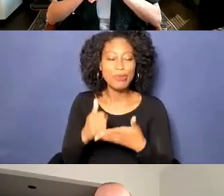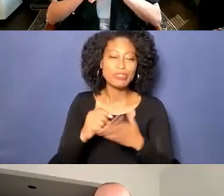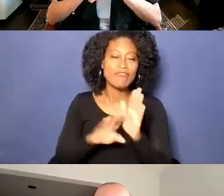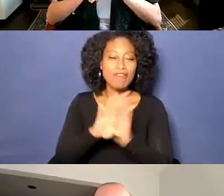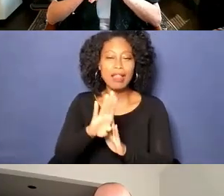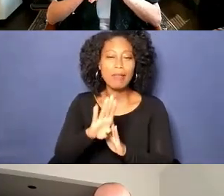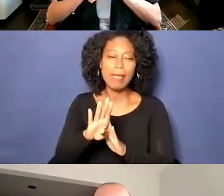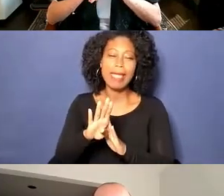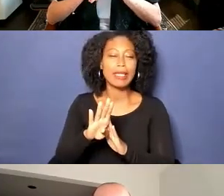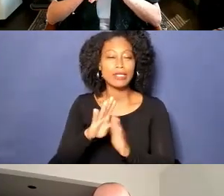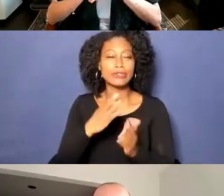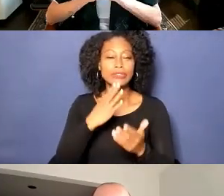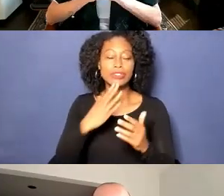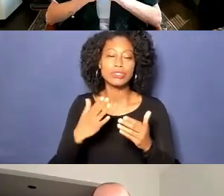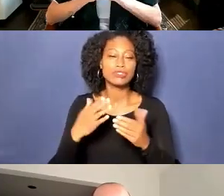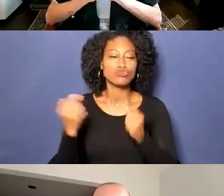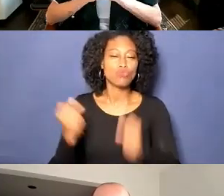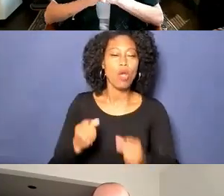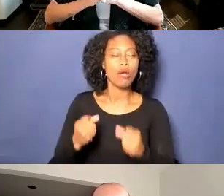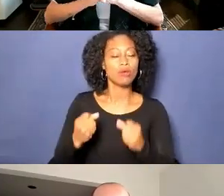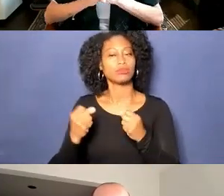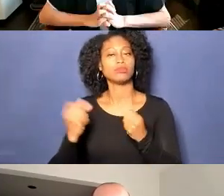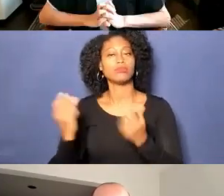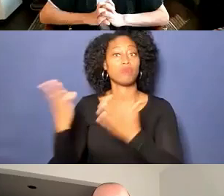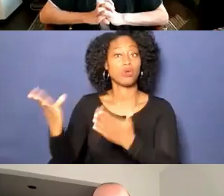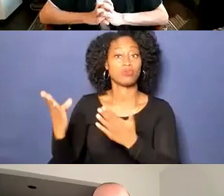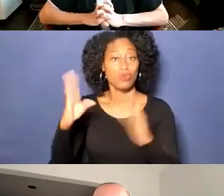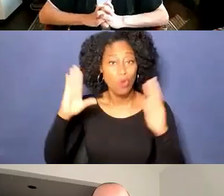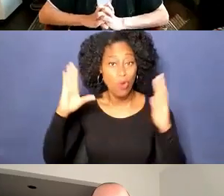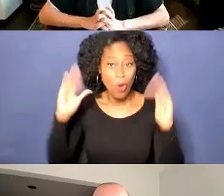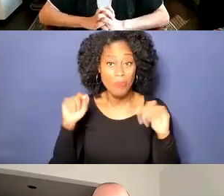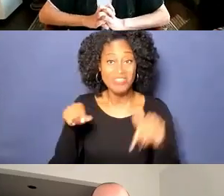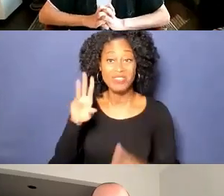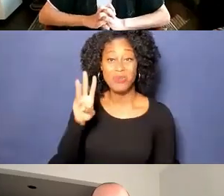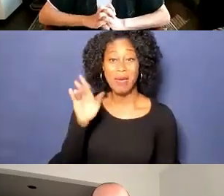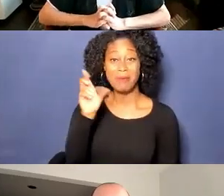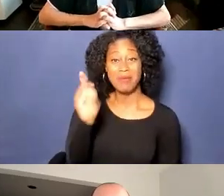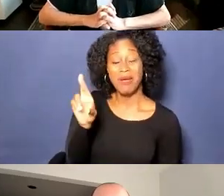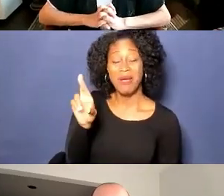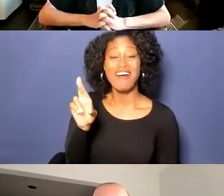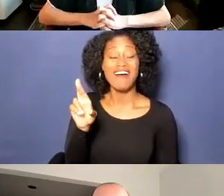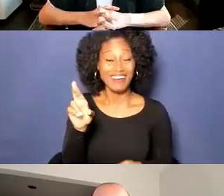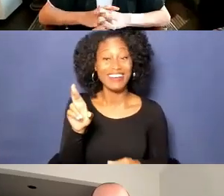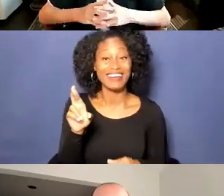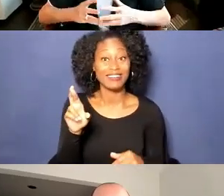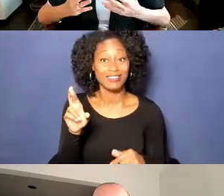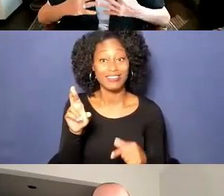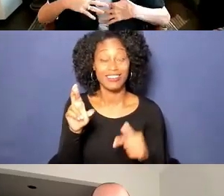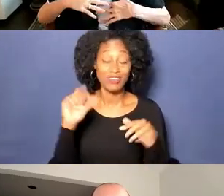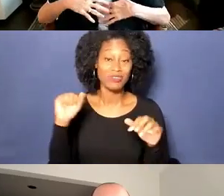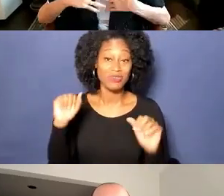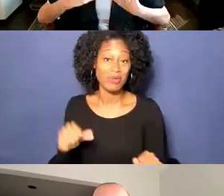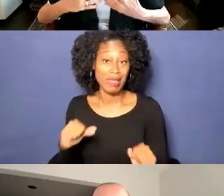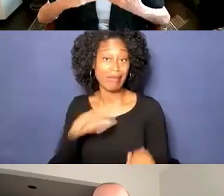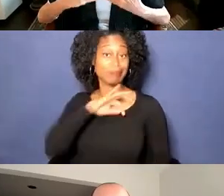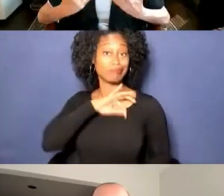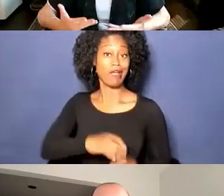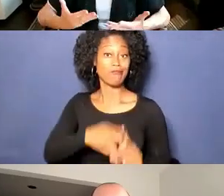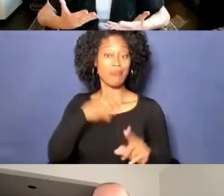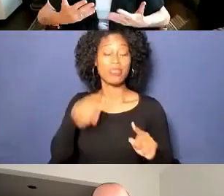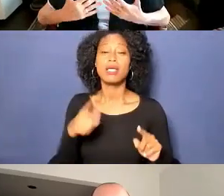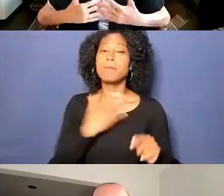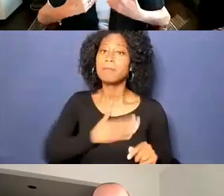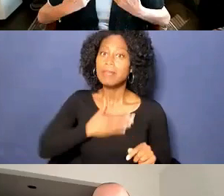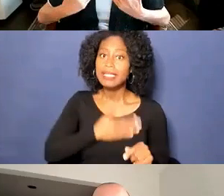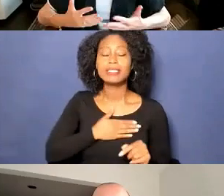hope this webinar has lots of questions, so we're relying on you to use that Q&A function, because what will